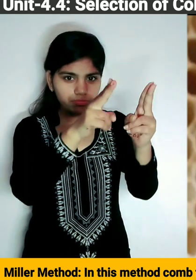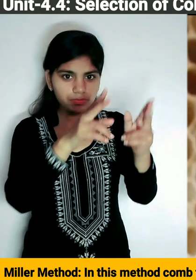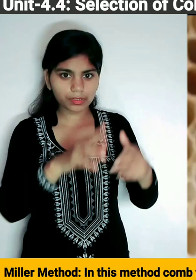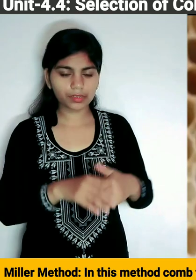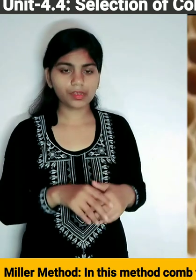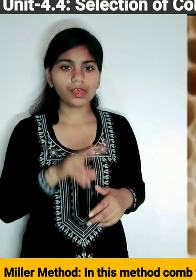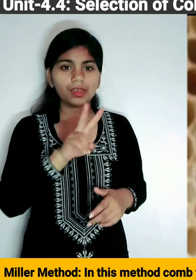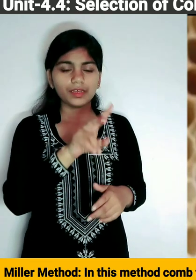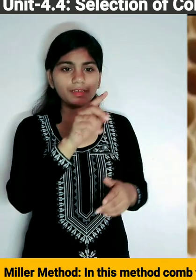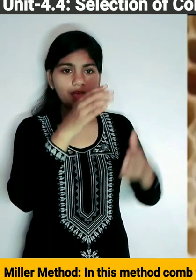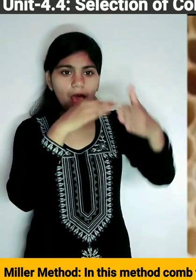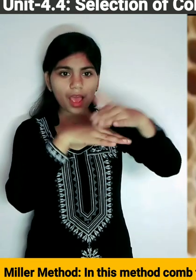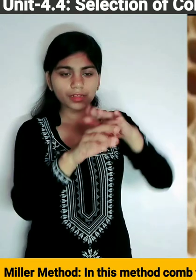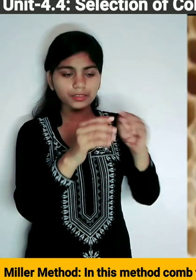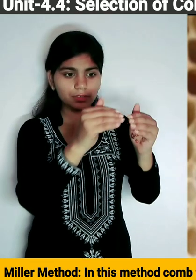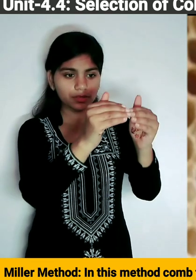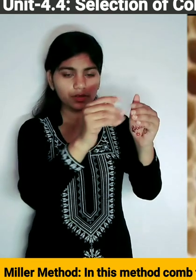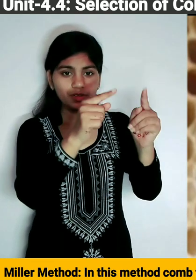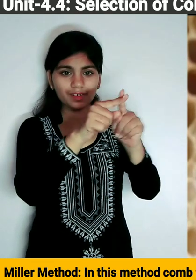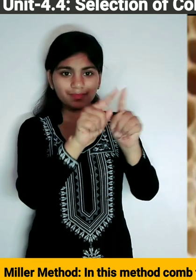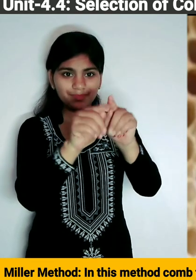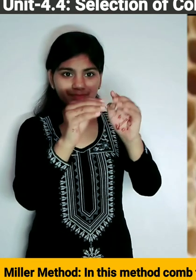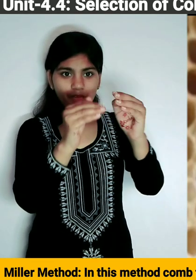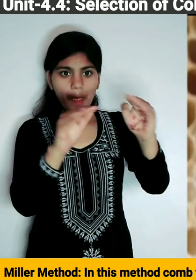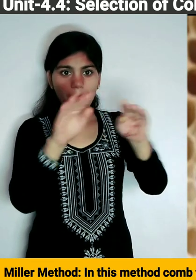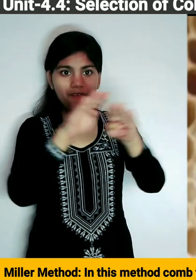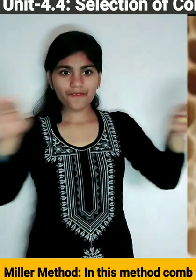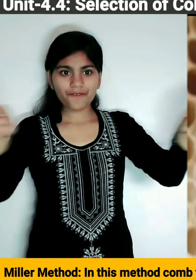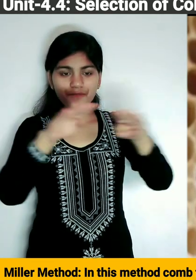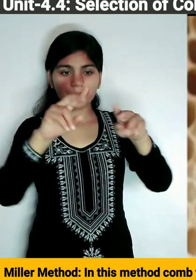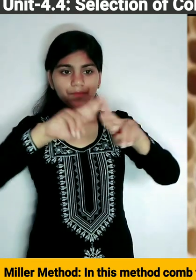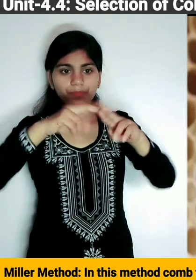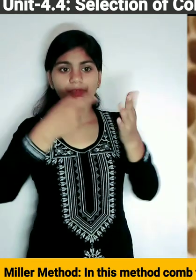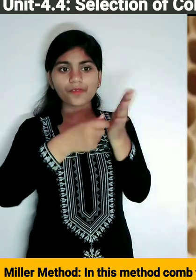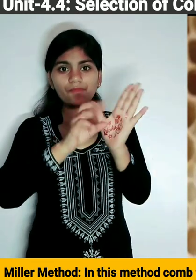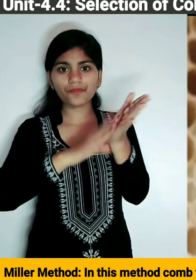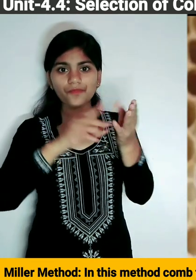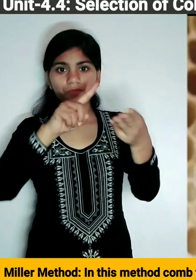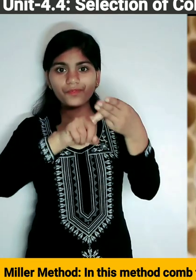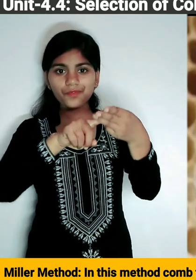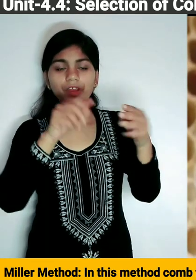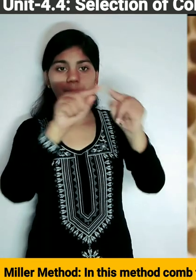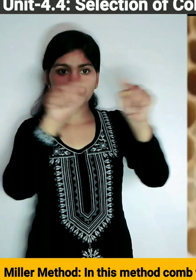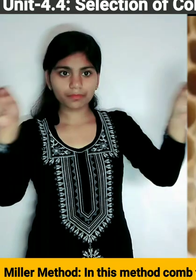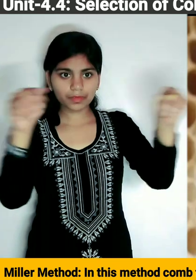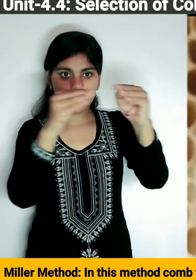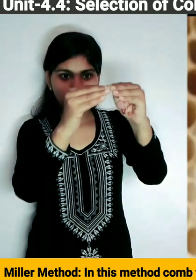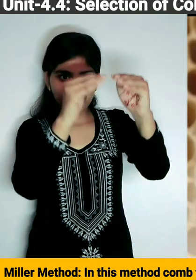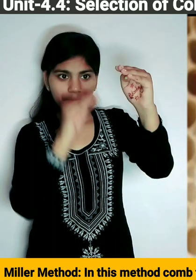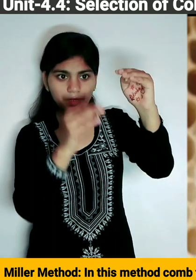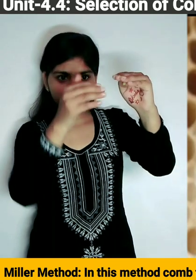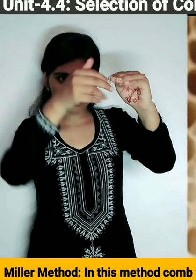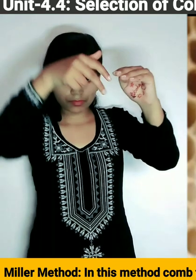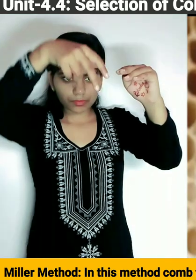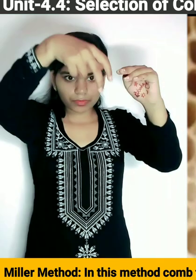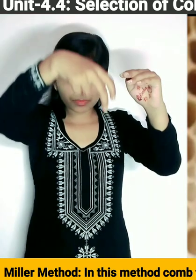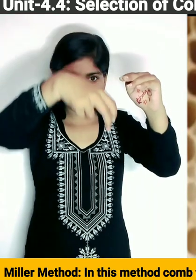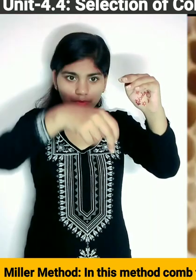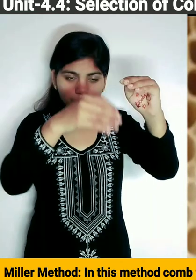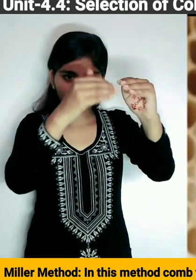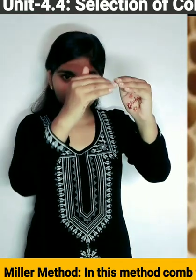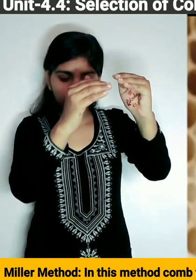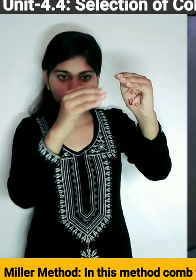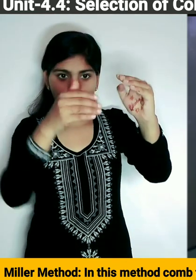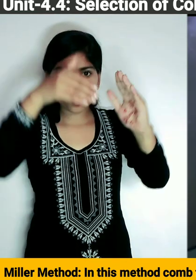about two-thirds way down the frame is fixed in a frame